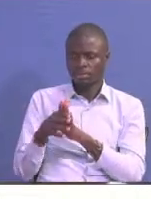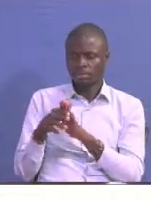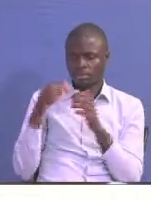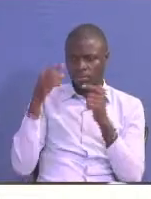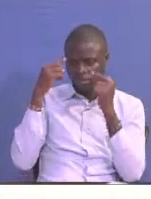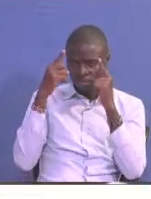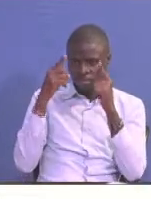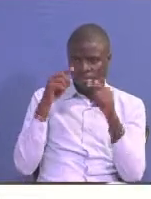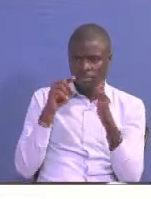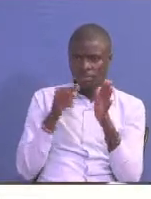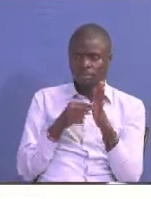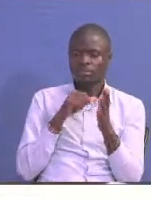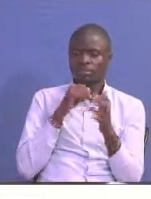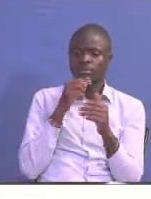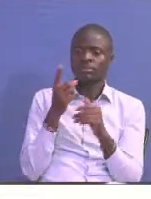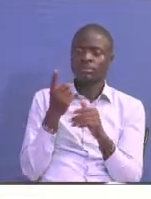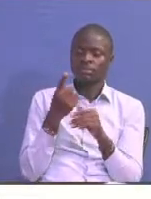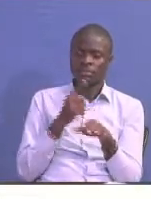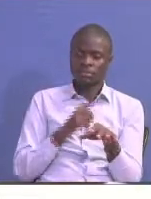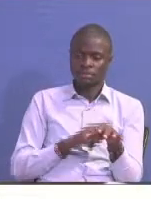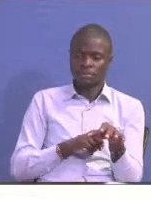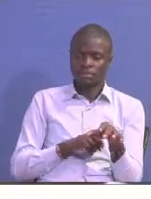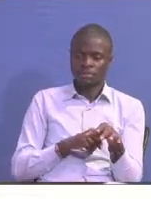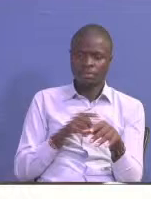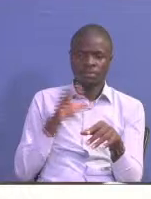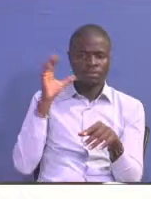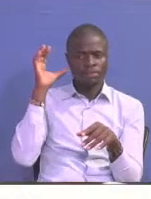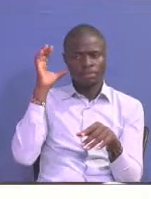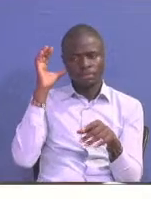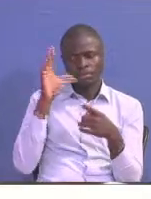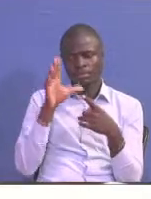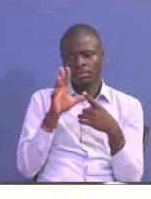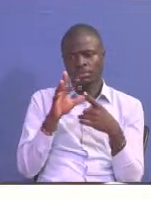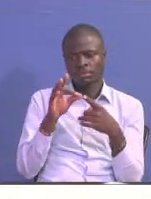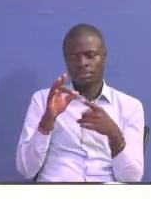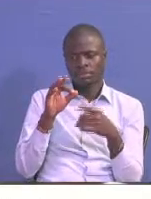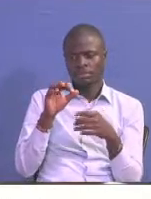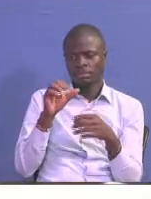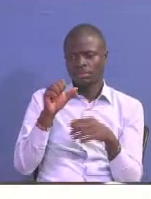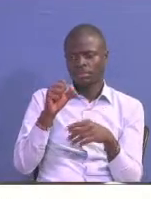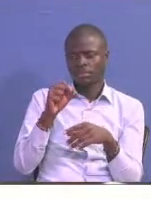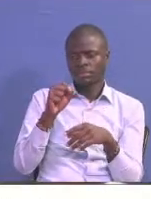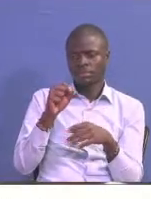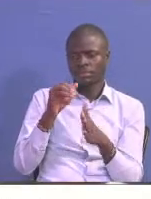This is not the first time we are hearing the word strategic, because I can